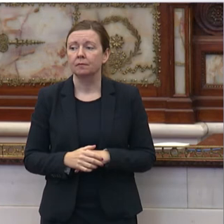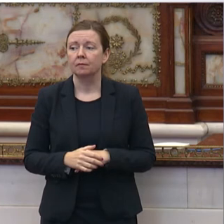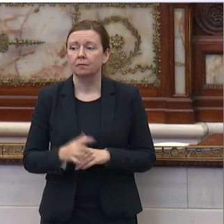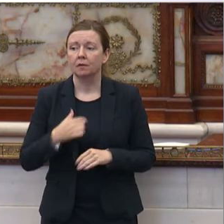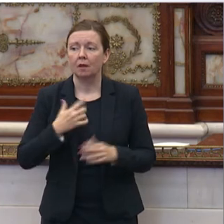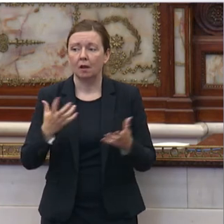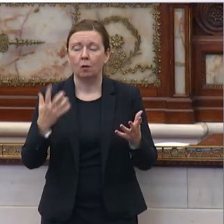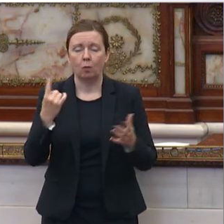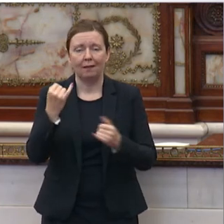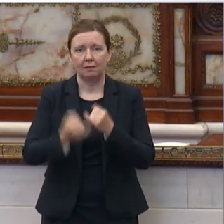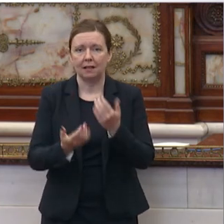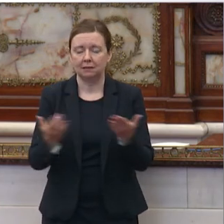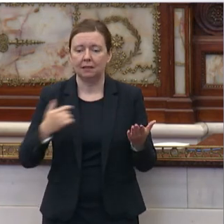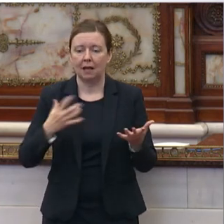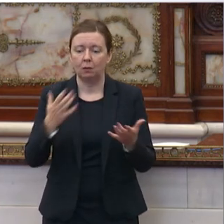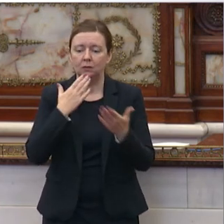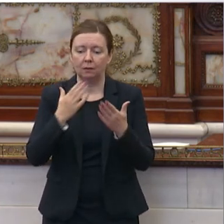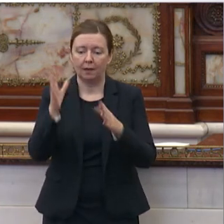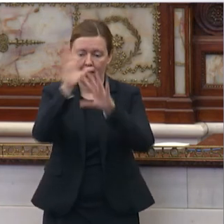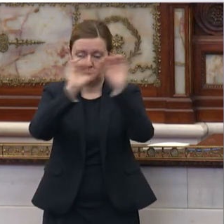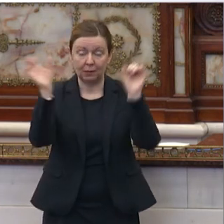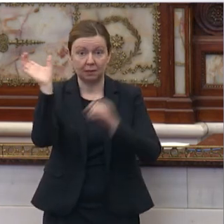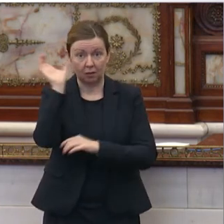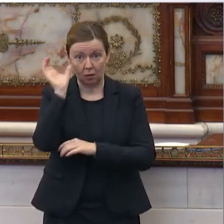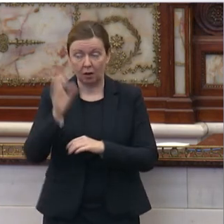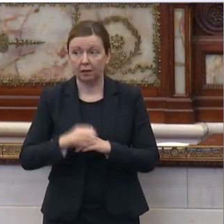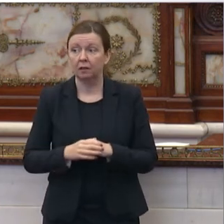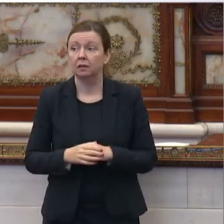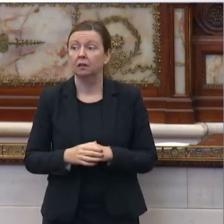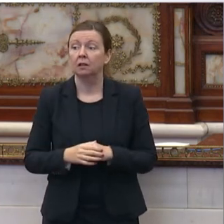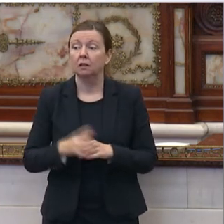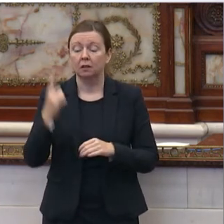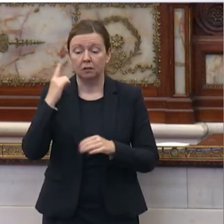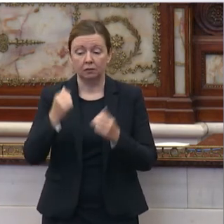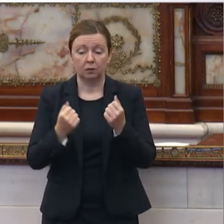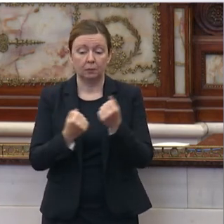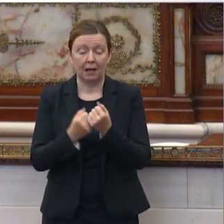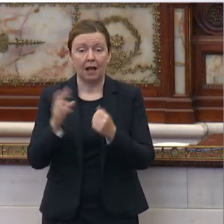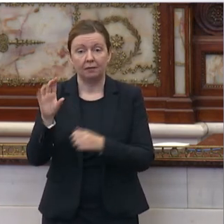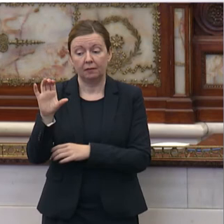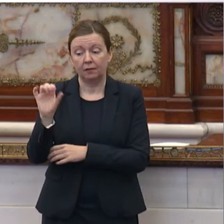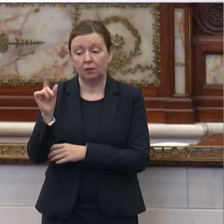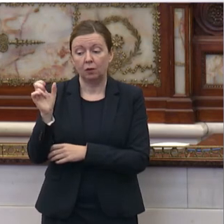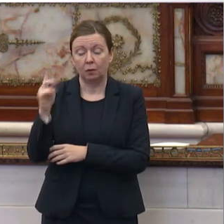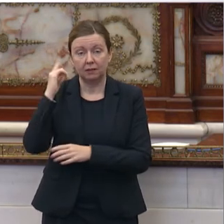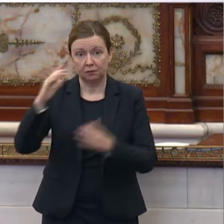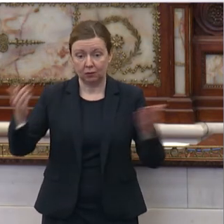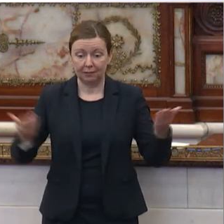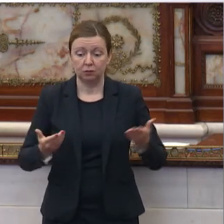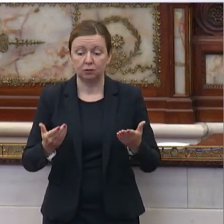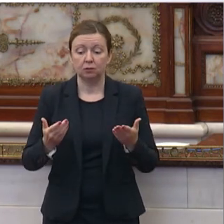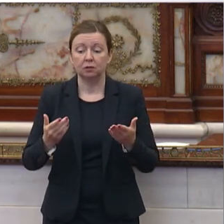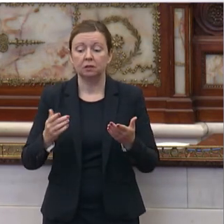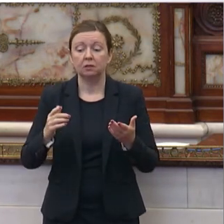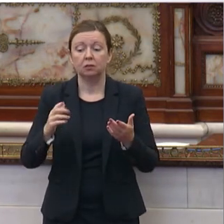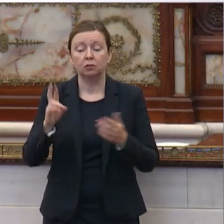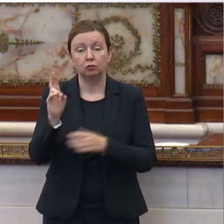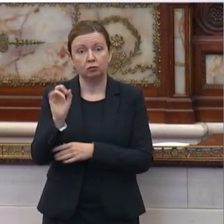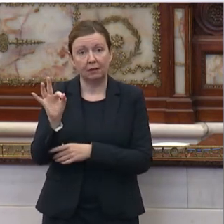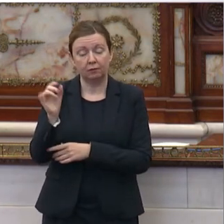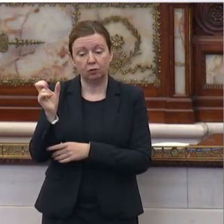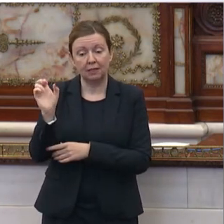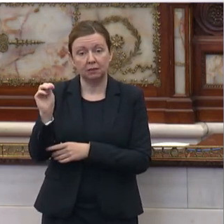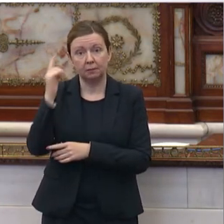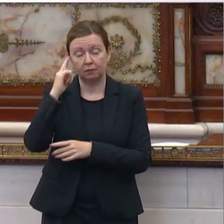Just one last thing. I'd like to thank President Clark on behalf of the coalition for introducing the referendum for much